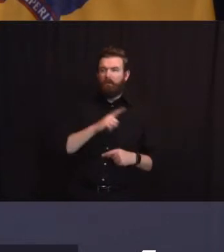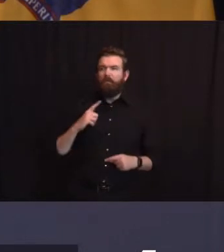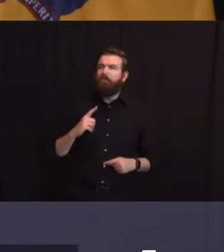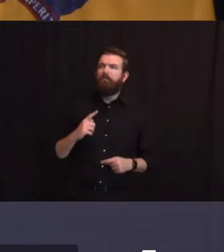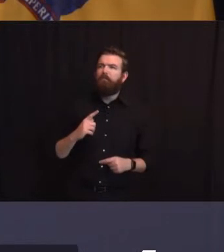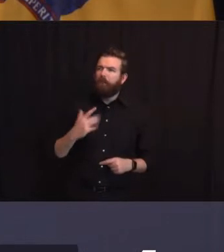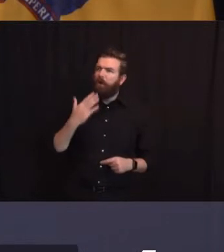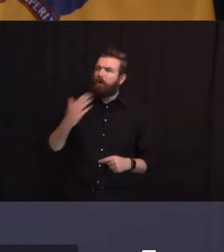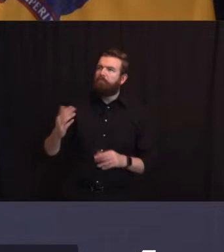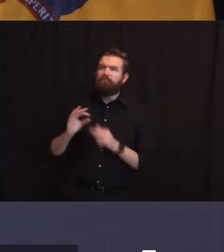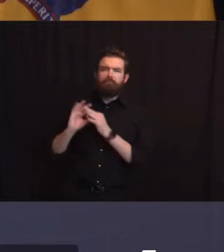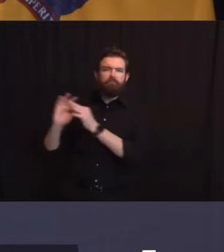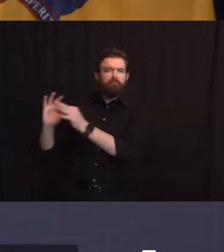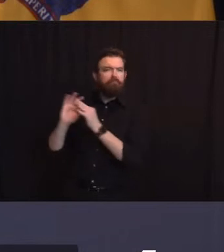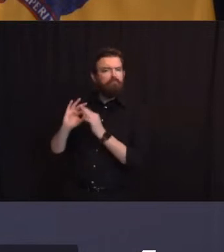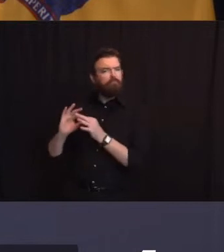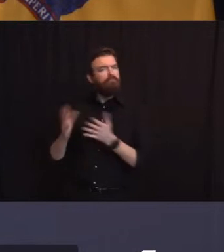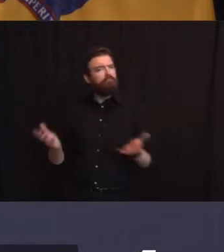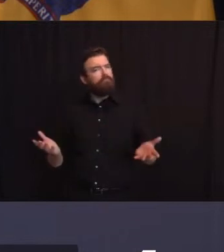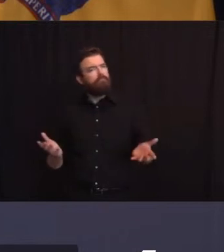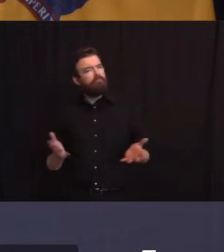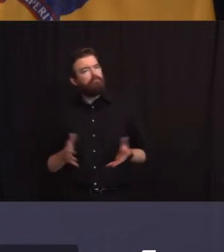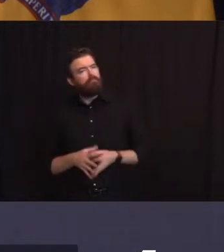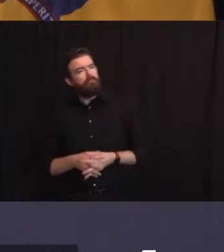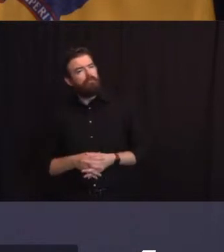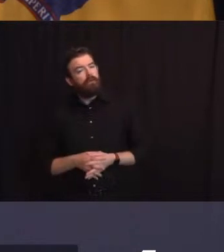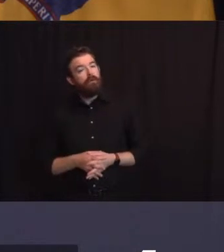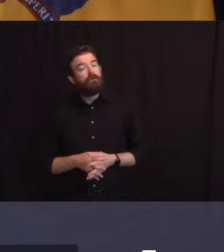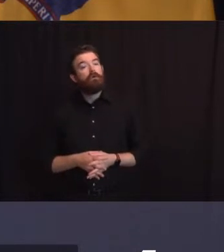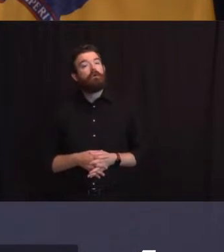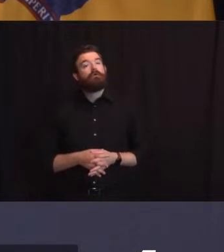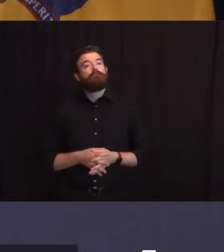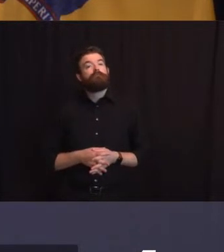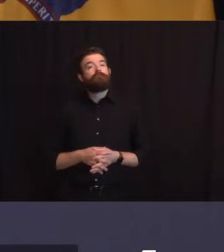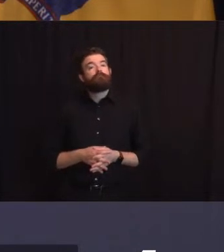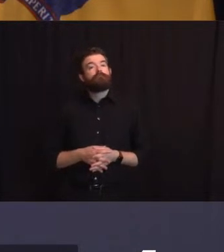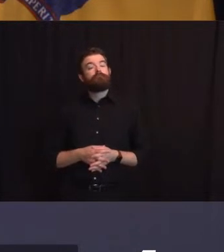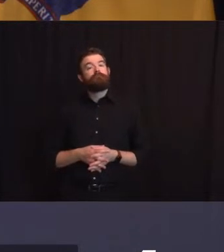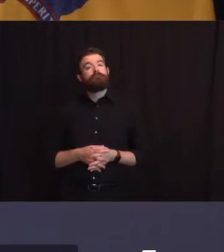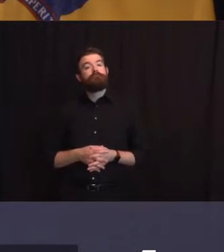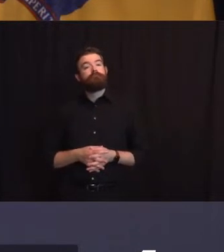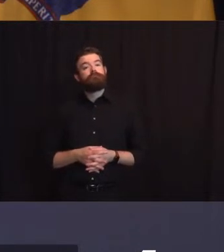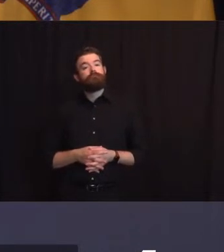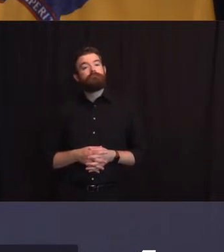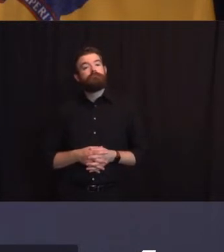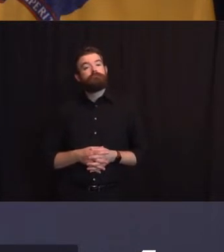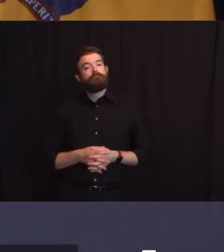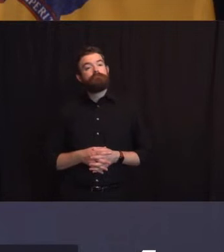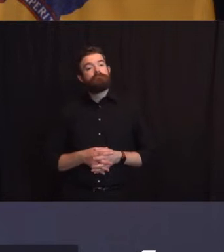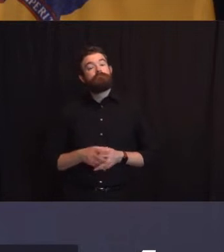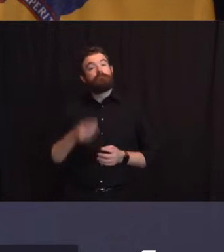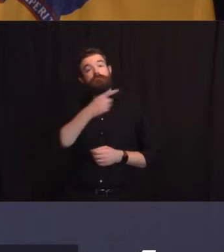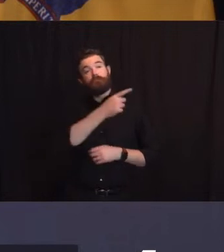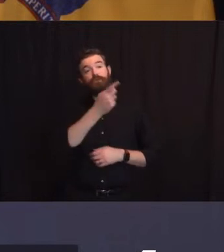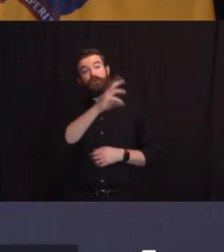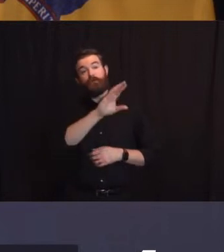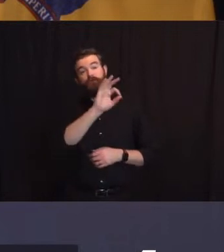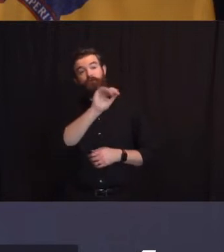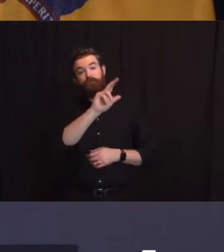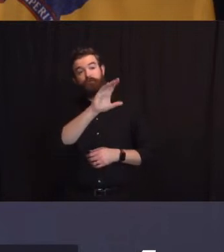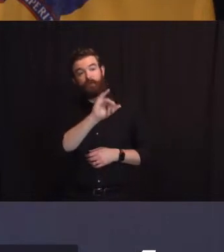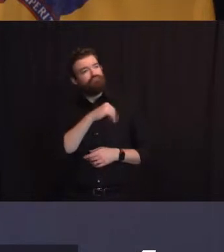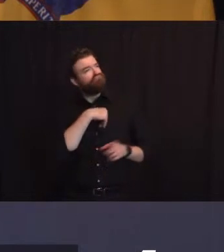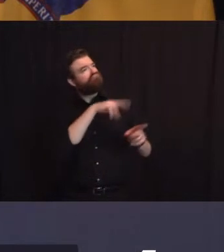suggest that I can on both sides, Dr. Fauci, as usual, I think has got this right in the